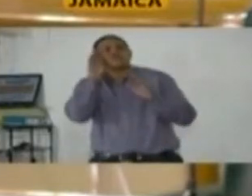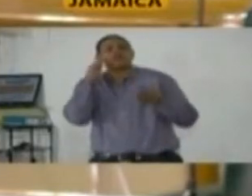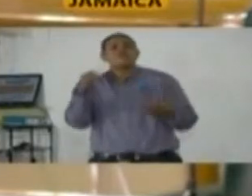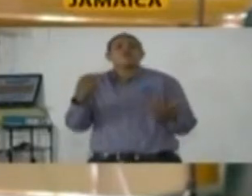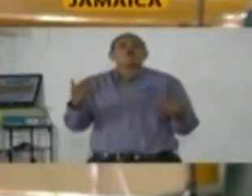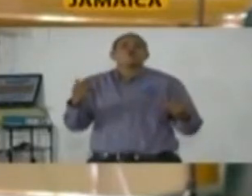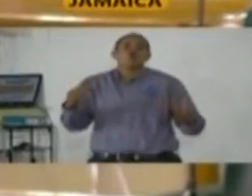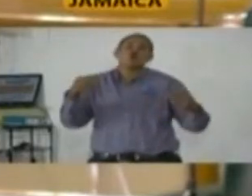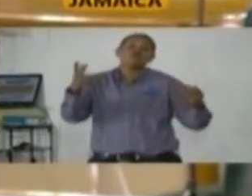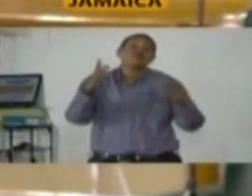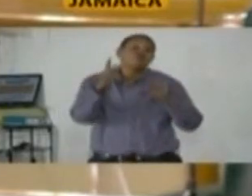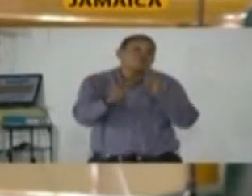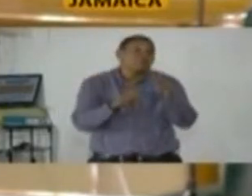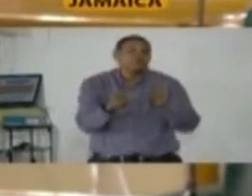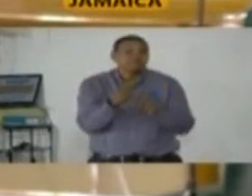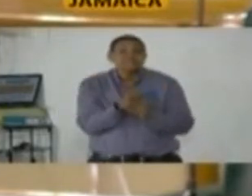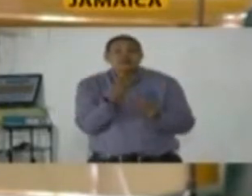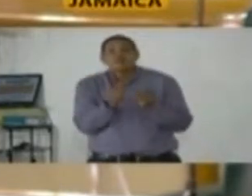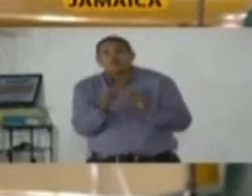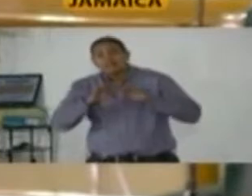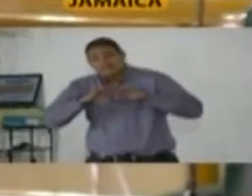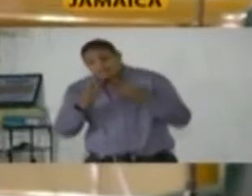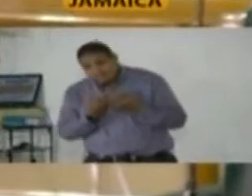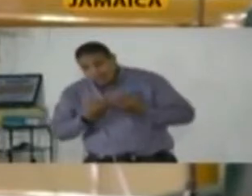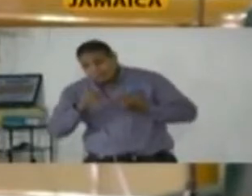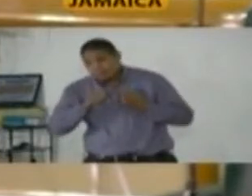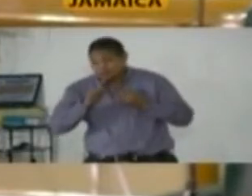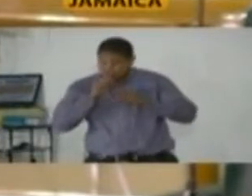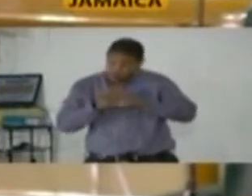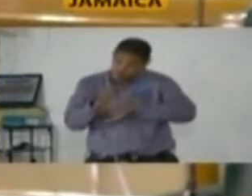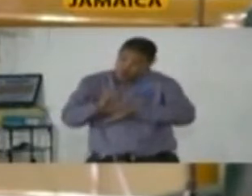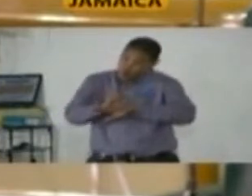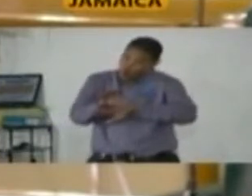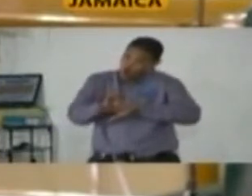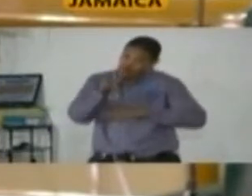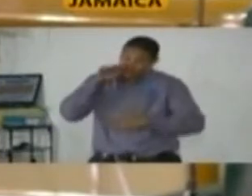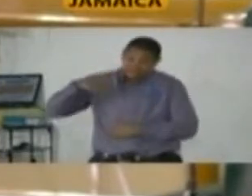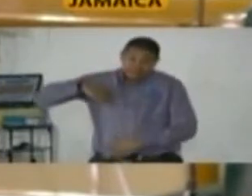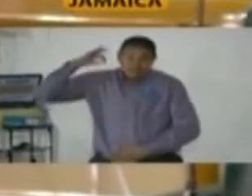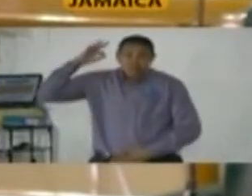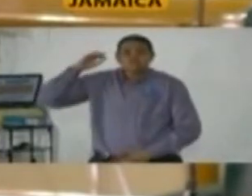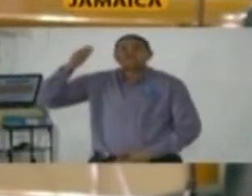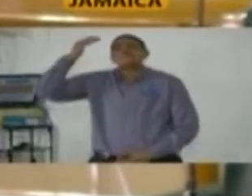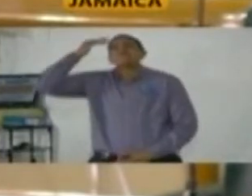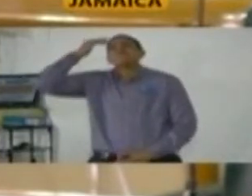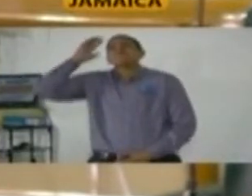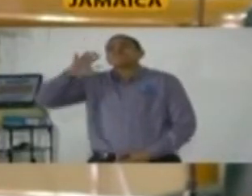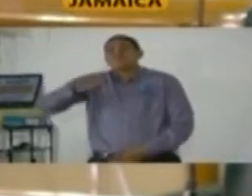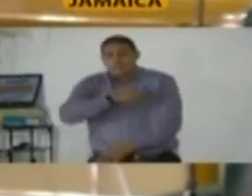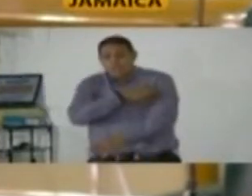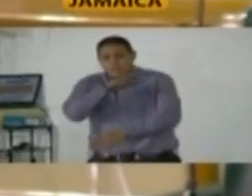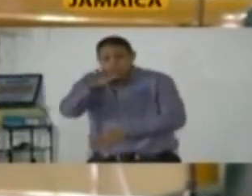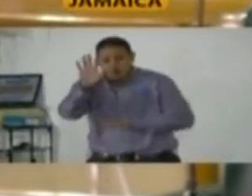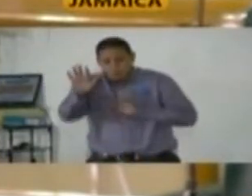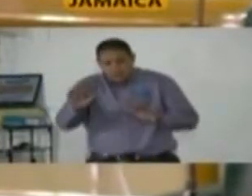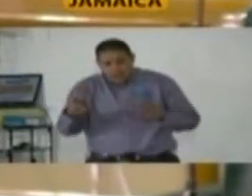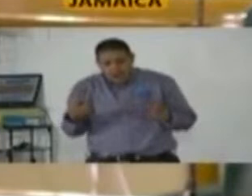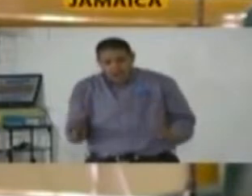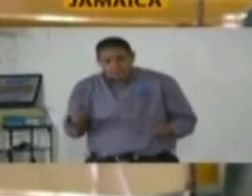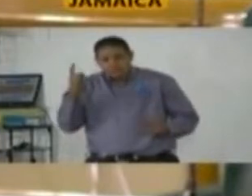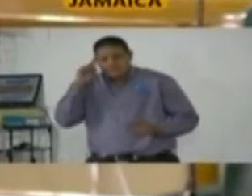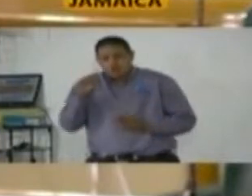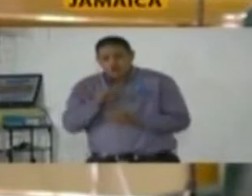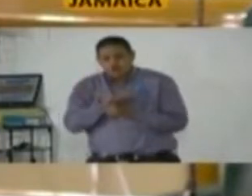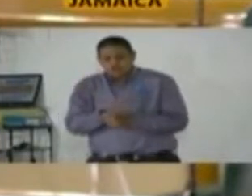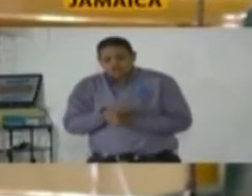given to individual, group family and grief counseling, spiritual and motivational empowerment, coping with stress